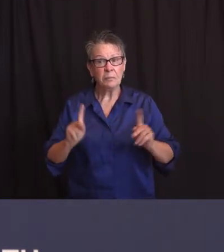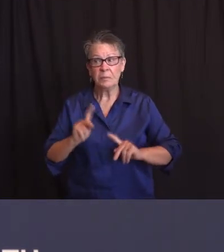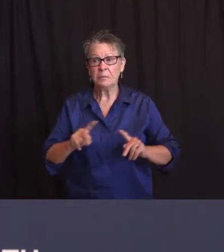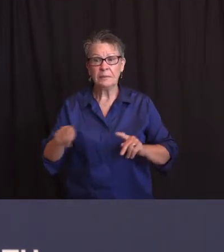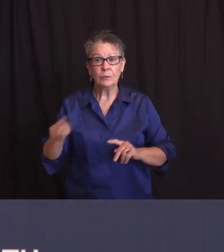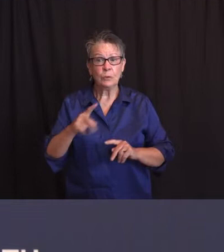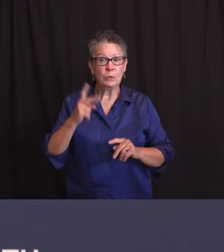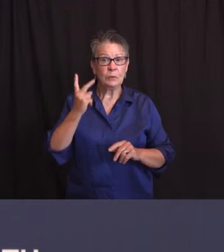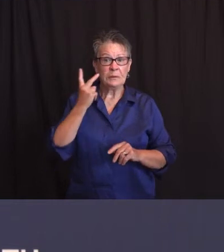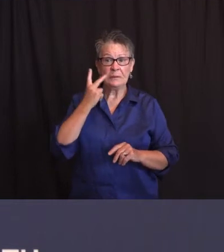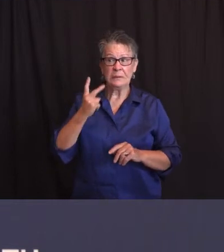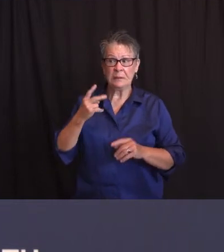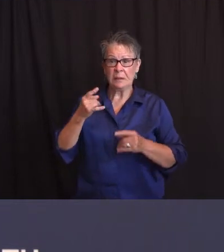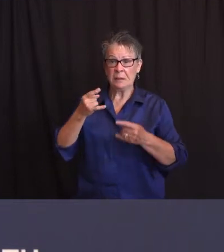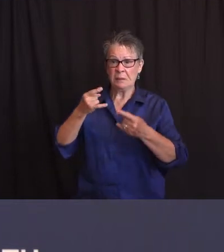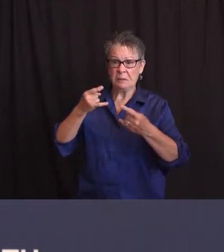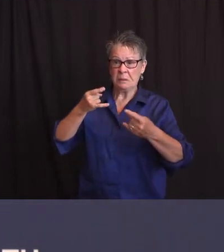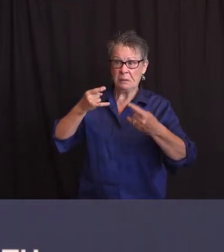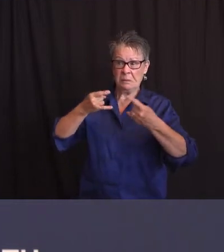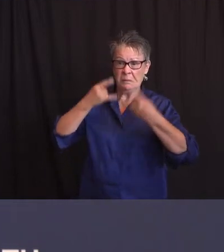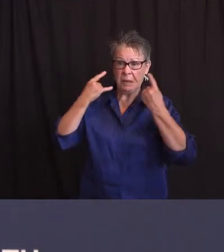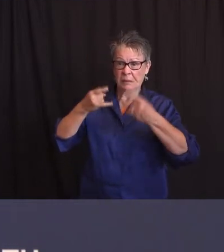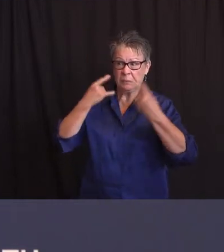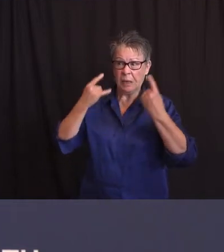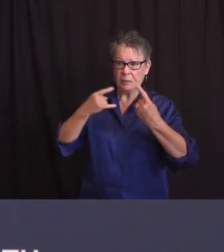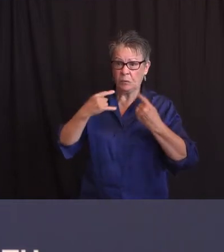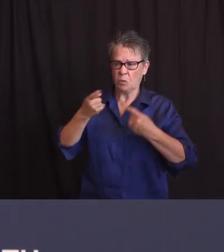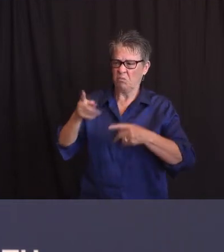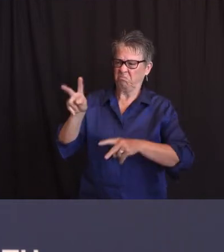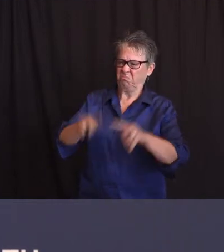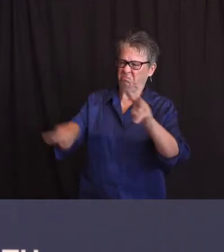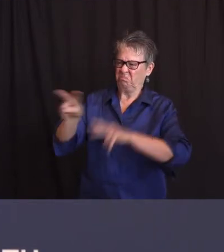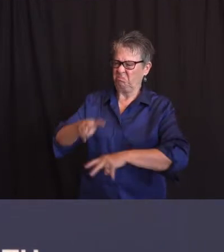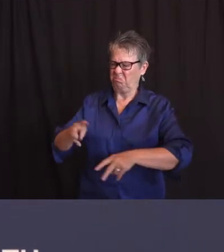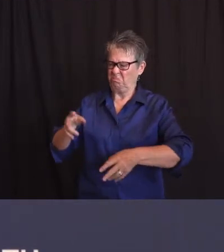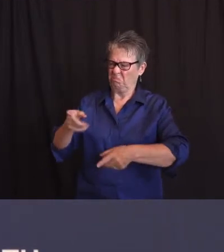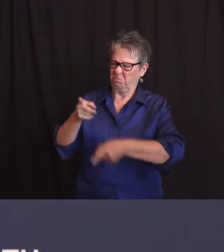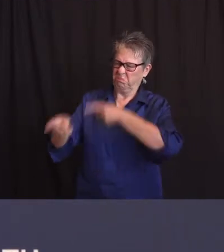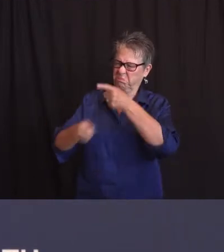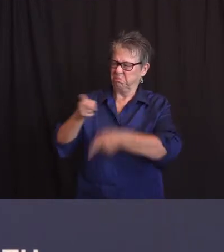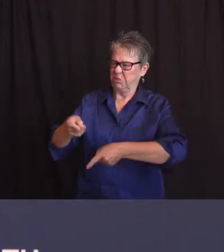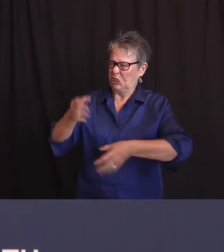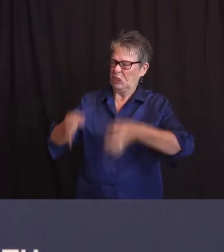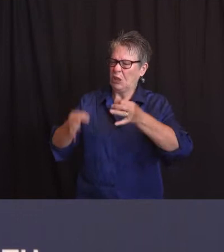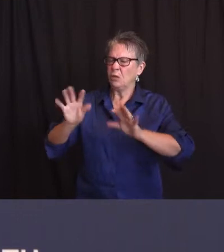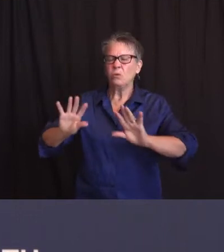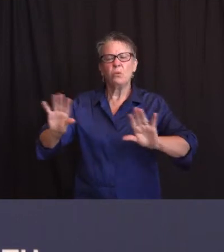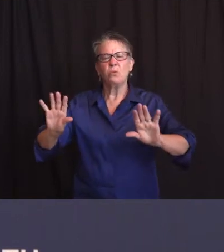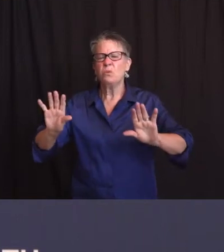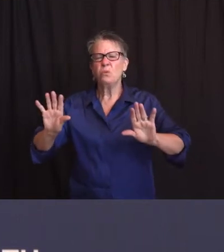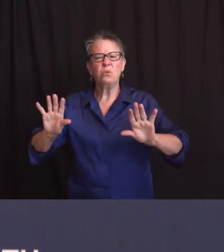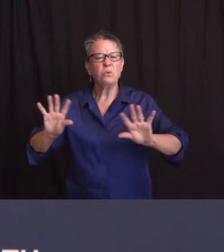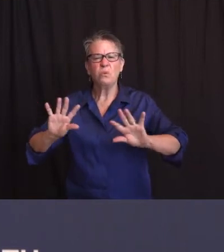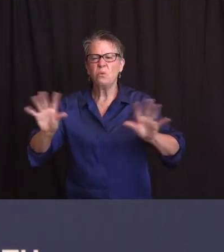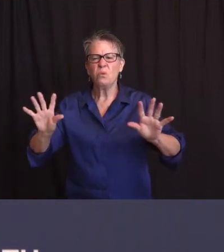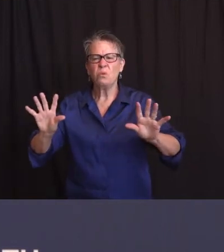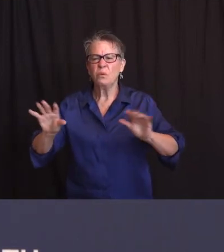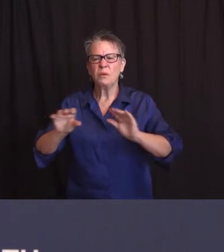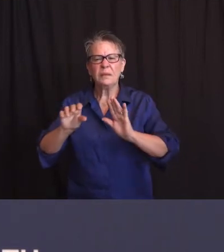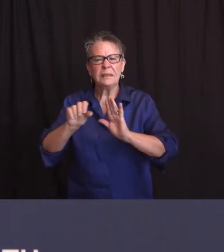building because it's a state building and that's the requirement. And it is on planes, trains, buses, hospitals, long-term care,